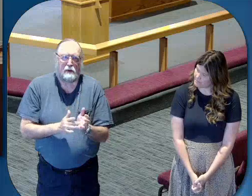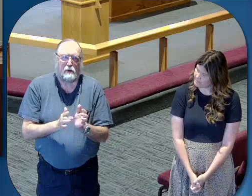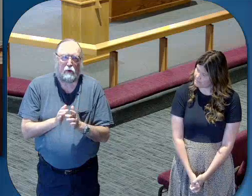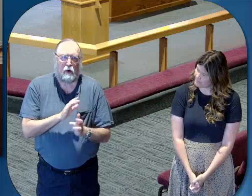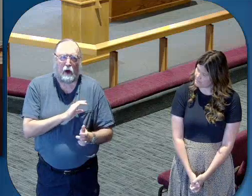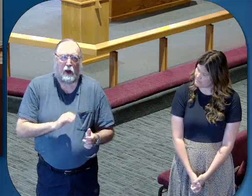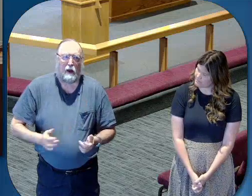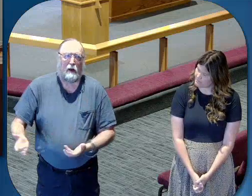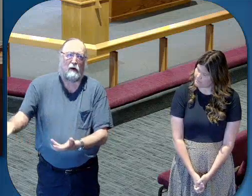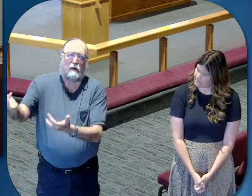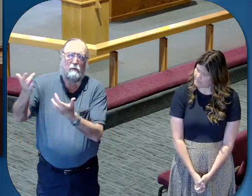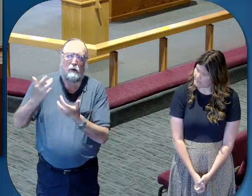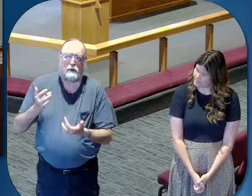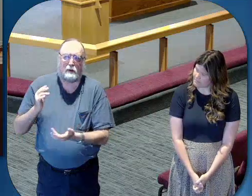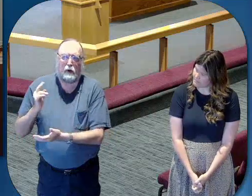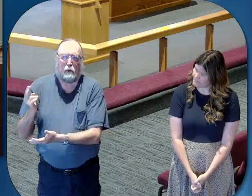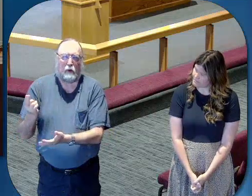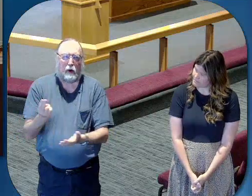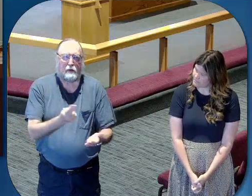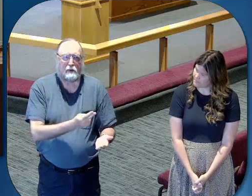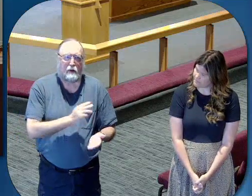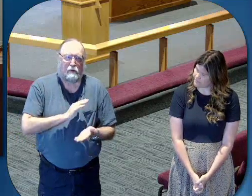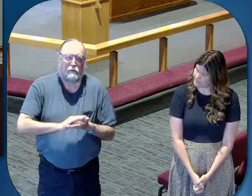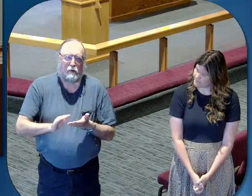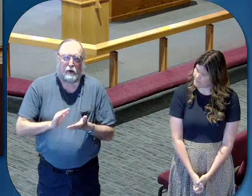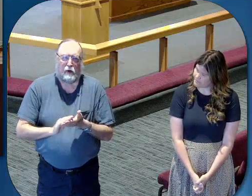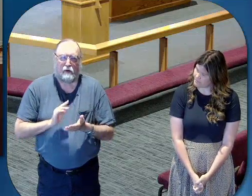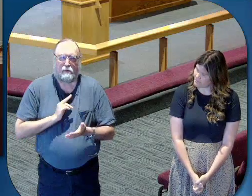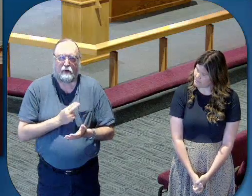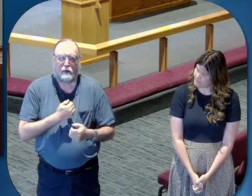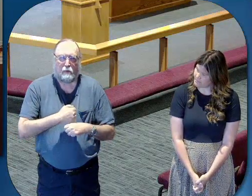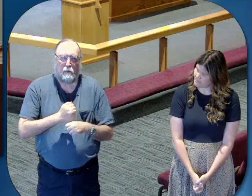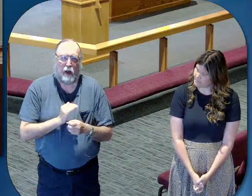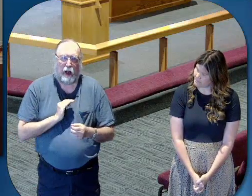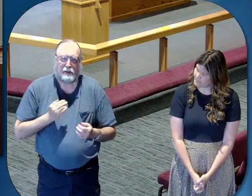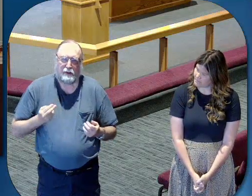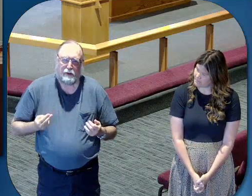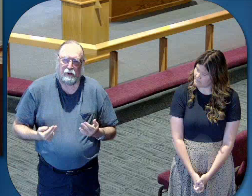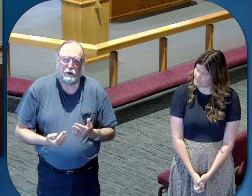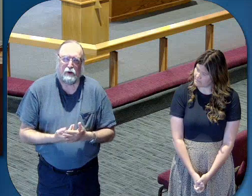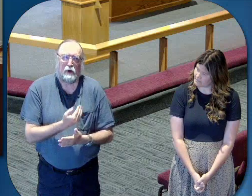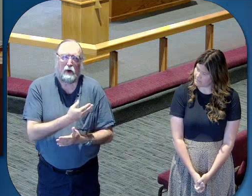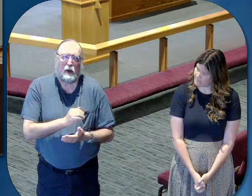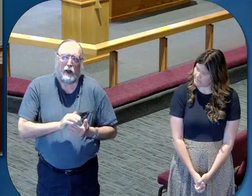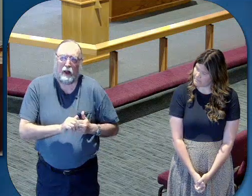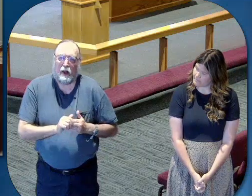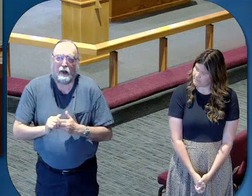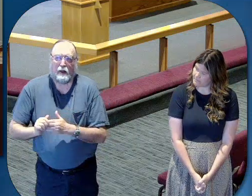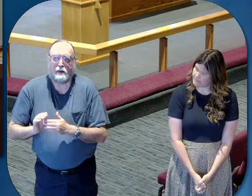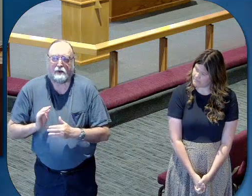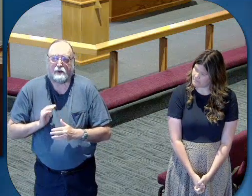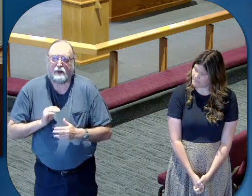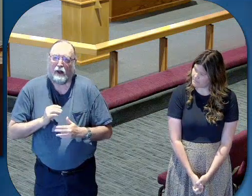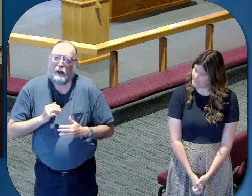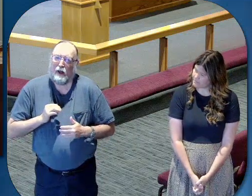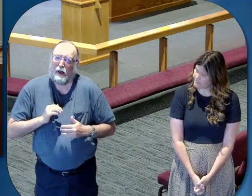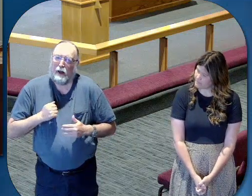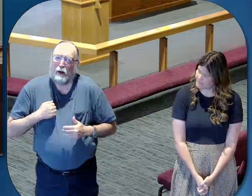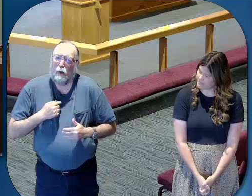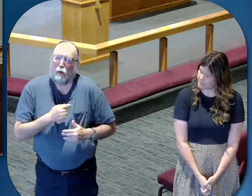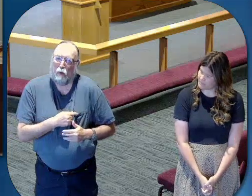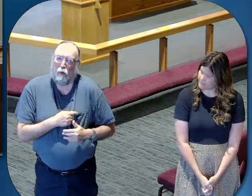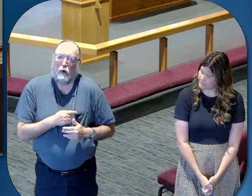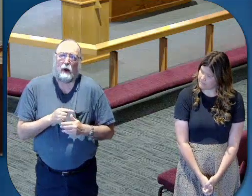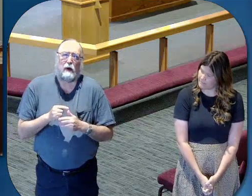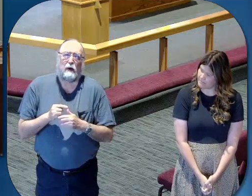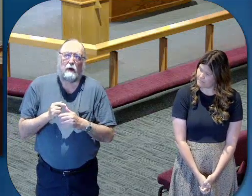Jesus Christ, have mercy on us. Forgive us, renew us, and lead us, that we may delight